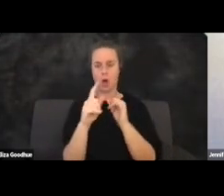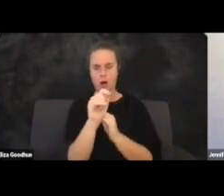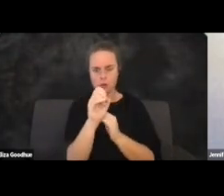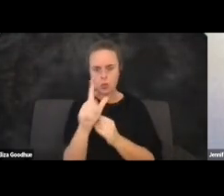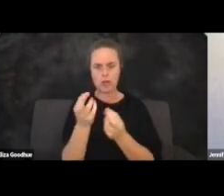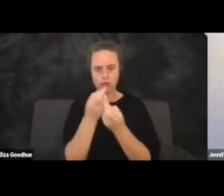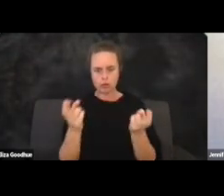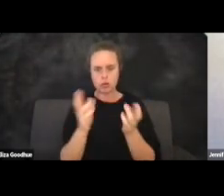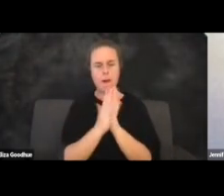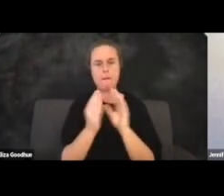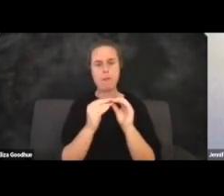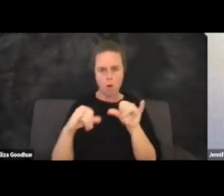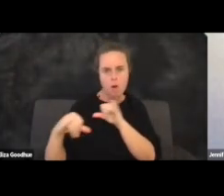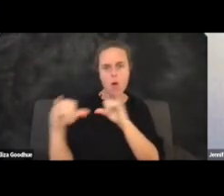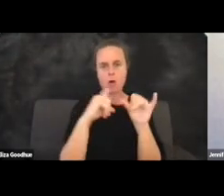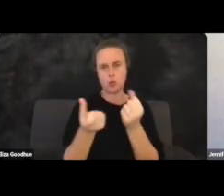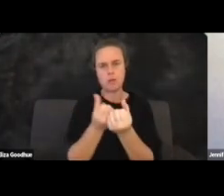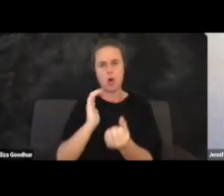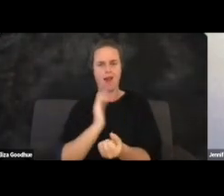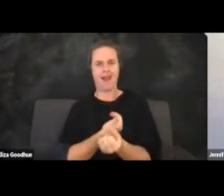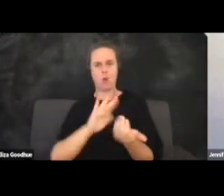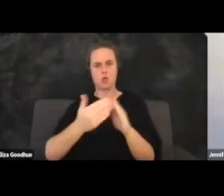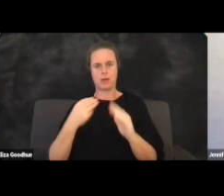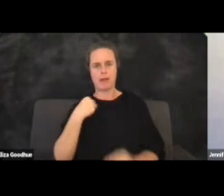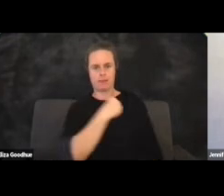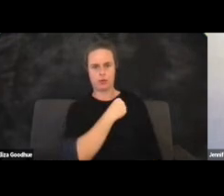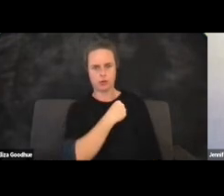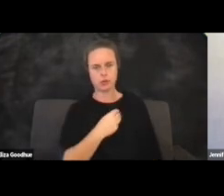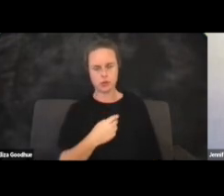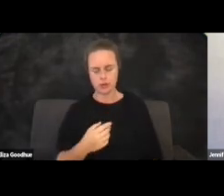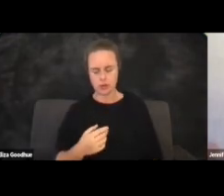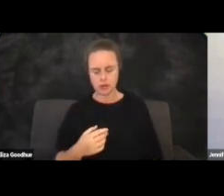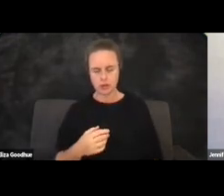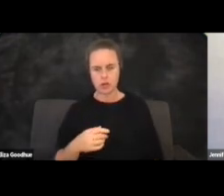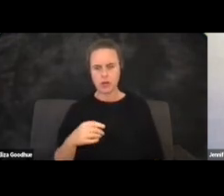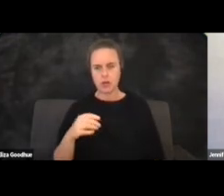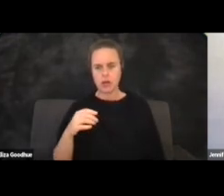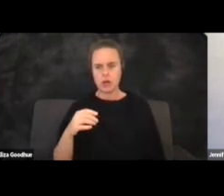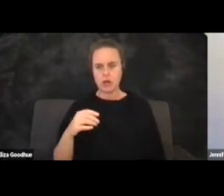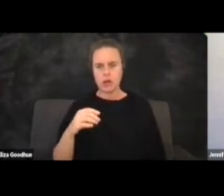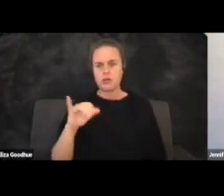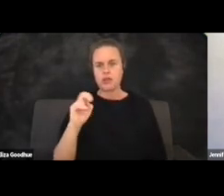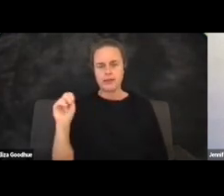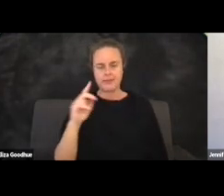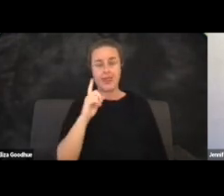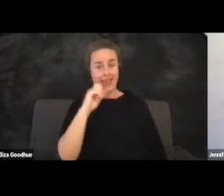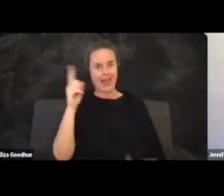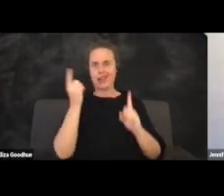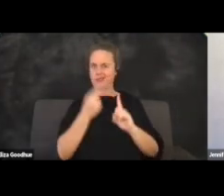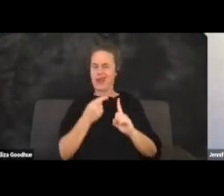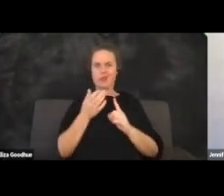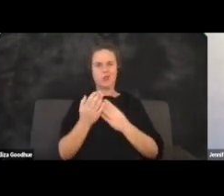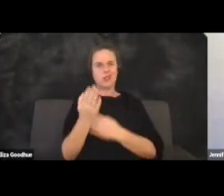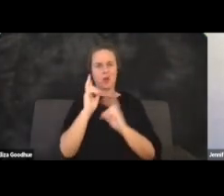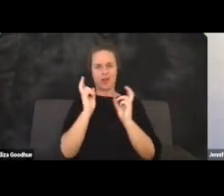with. So that's an observation too that links back to the main theme from this morning, which is making those connections and